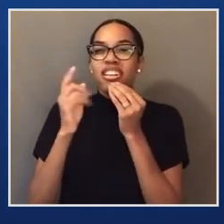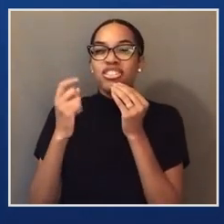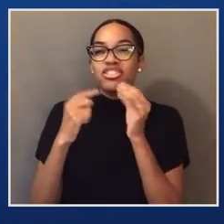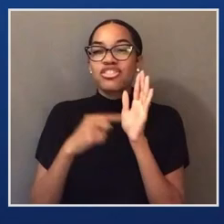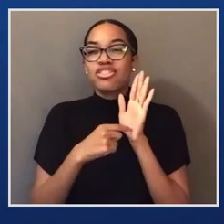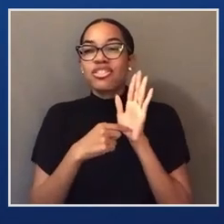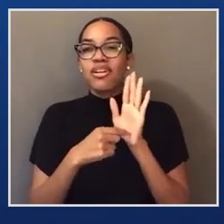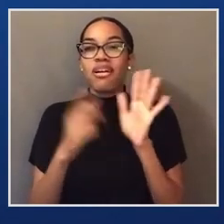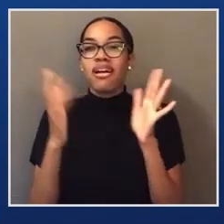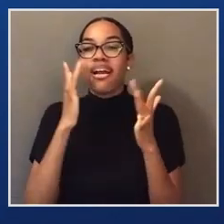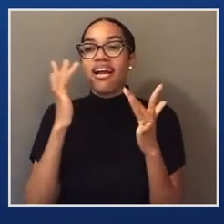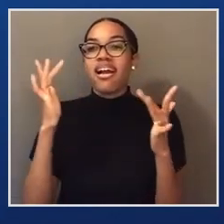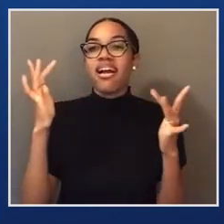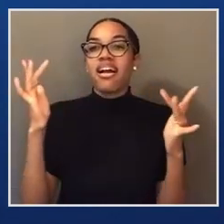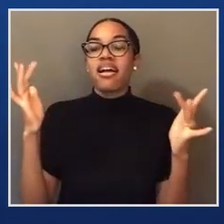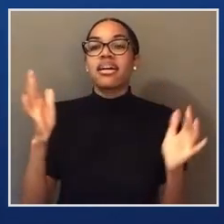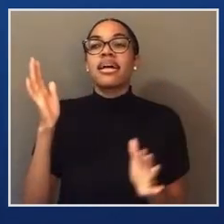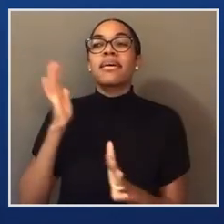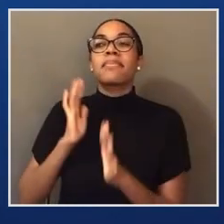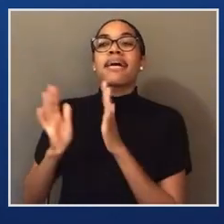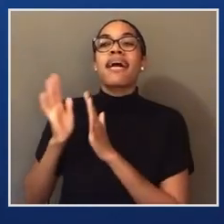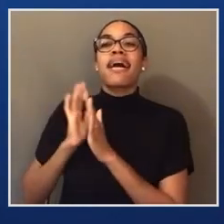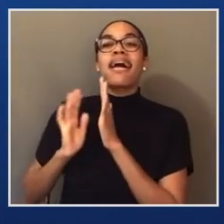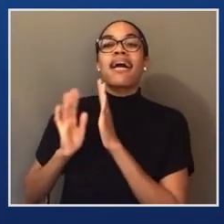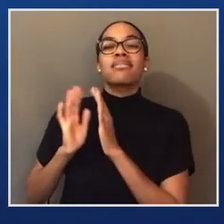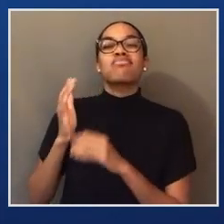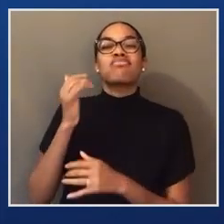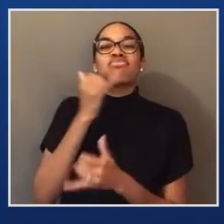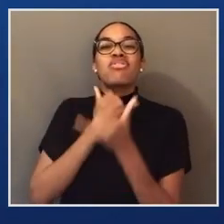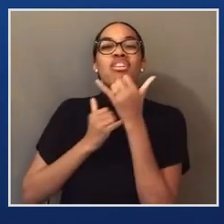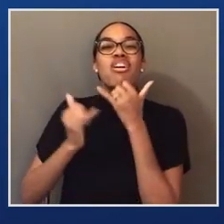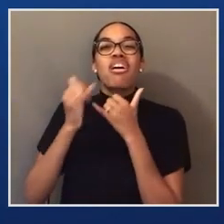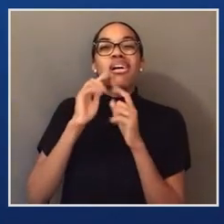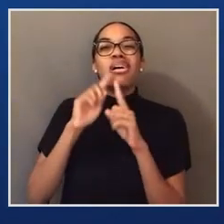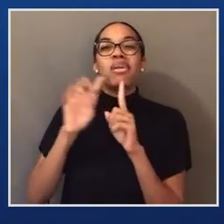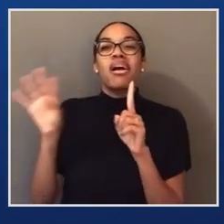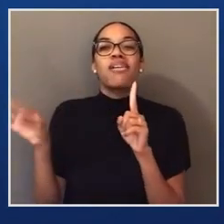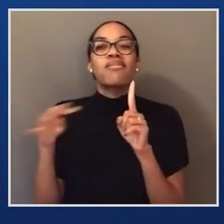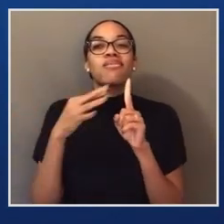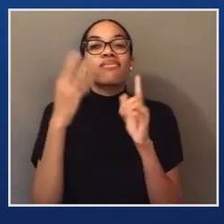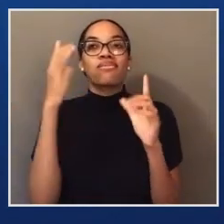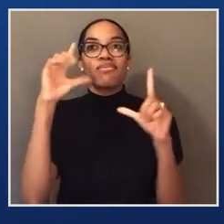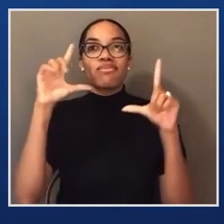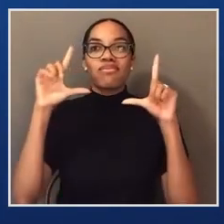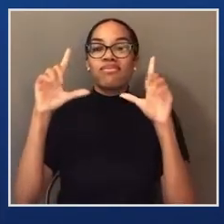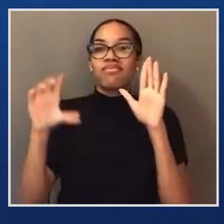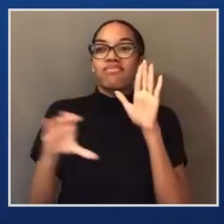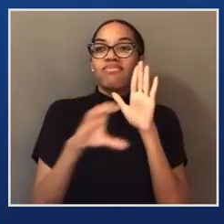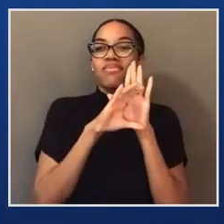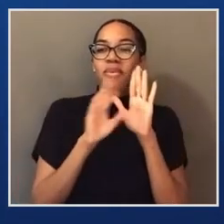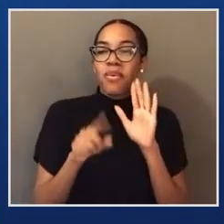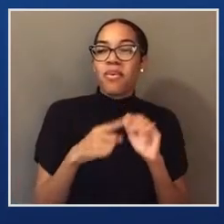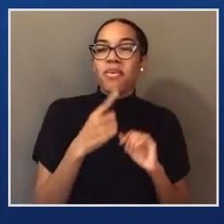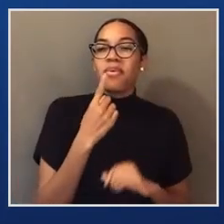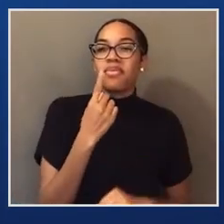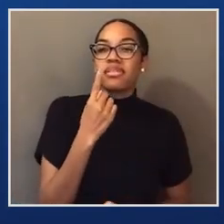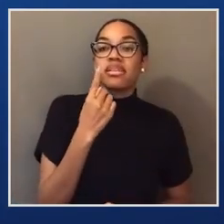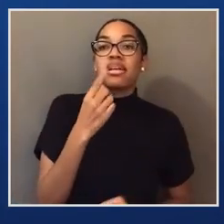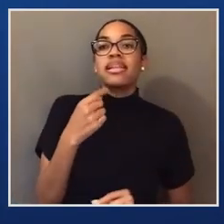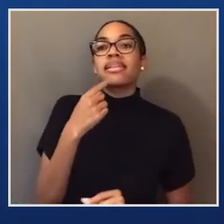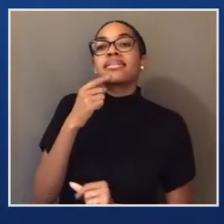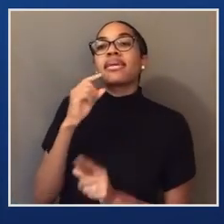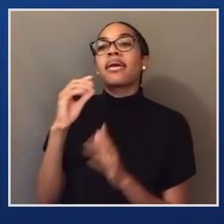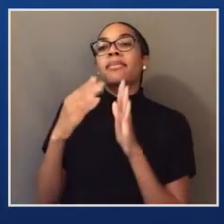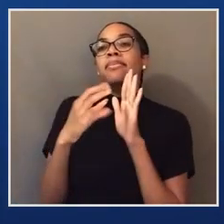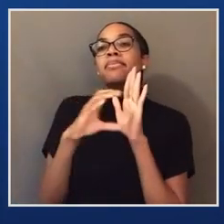that wrong. The flash is on this little light of mine. Yeah. They say a picture's worth a thousand words. You